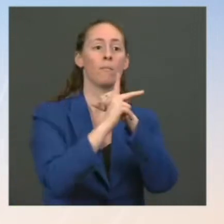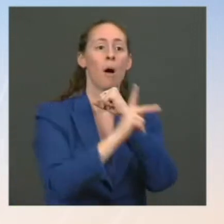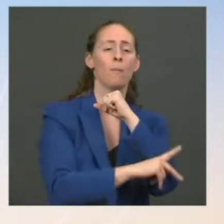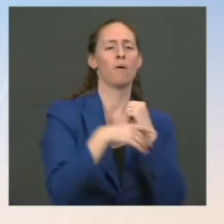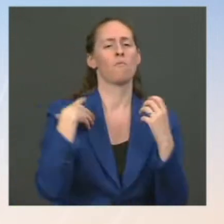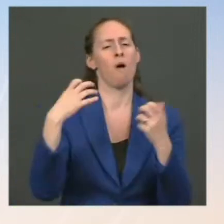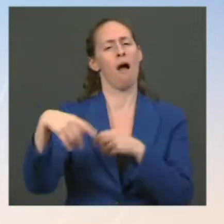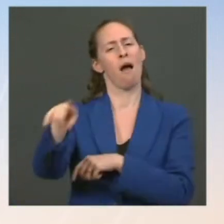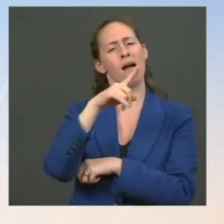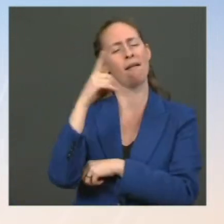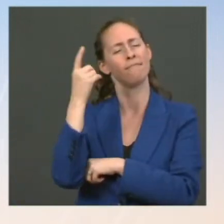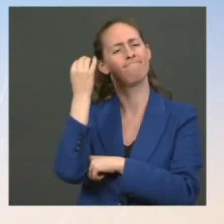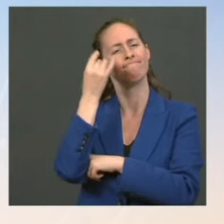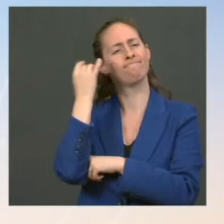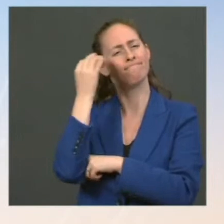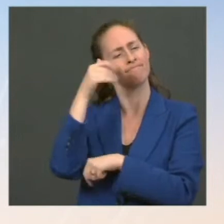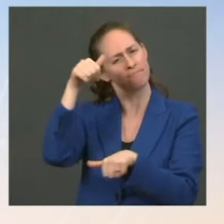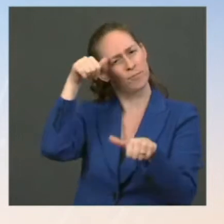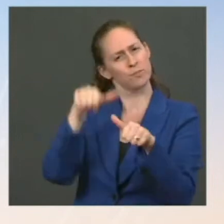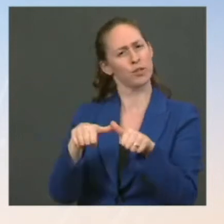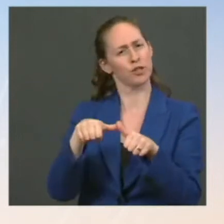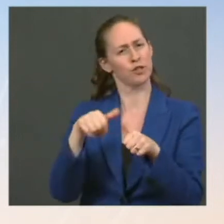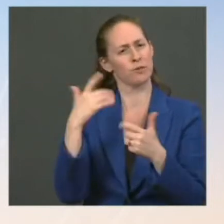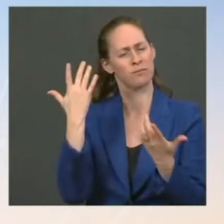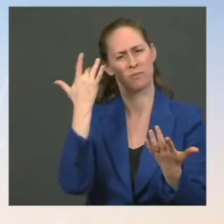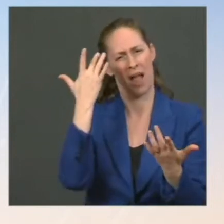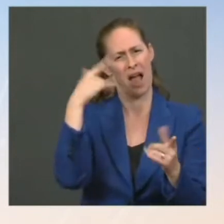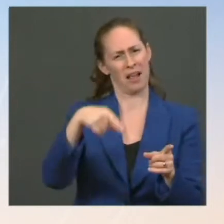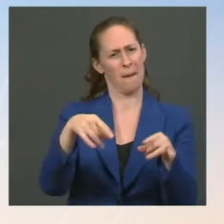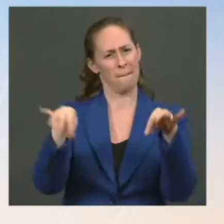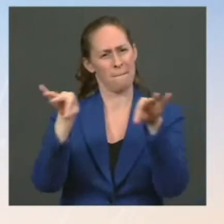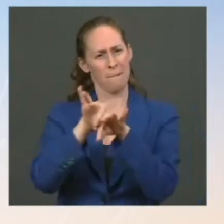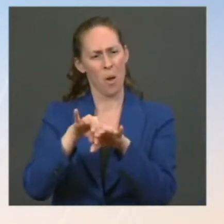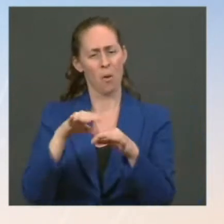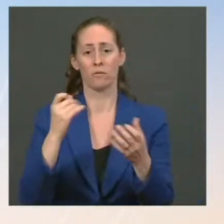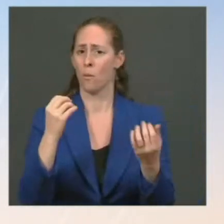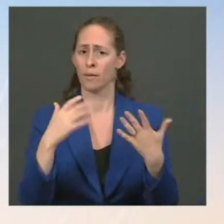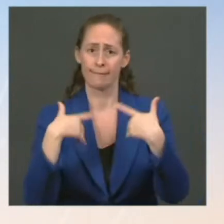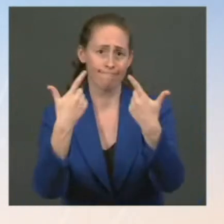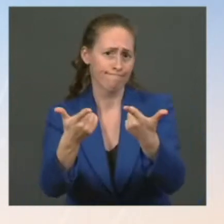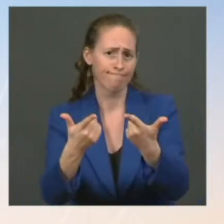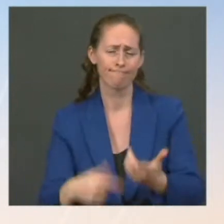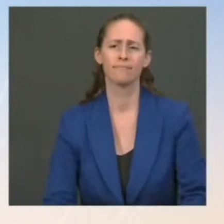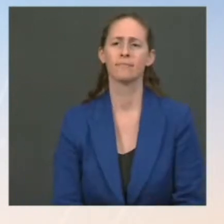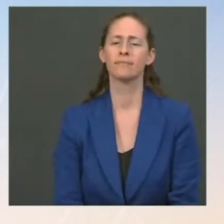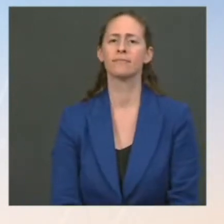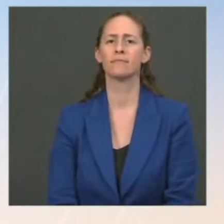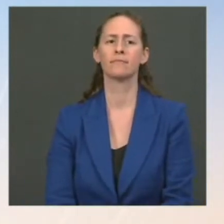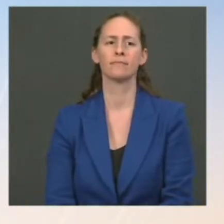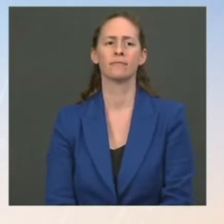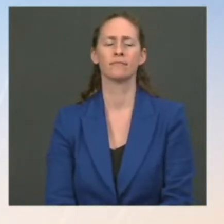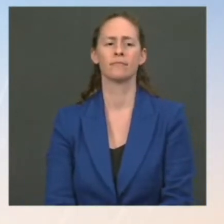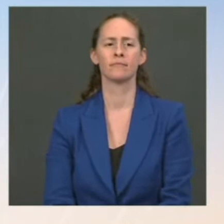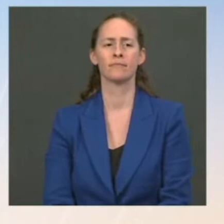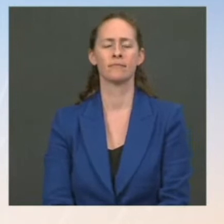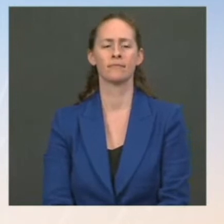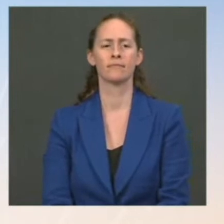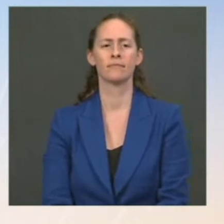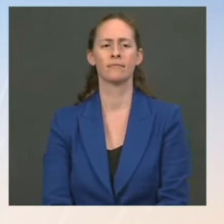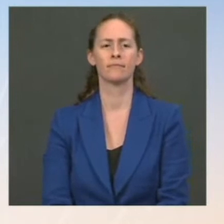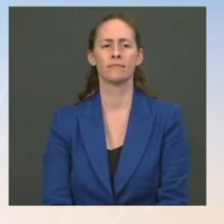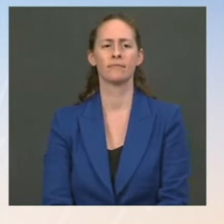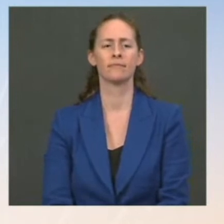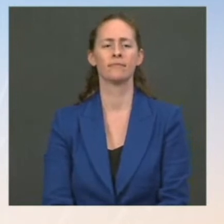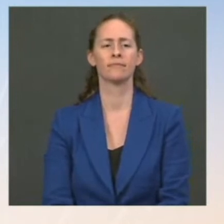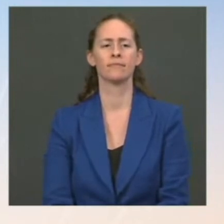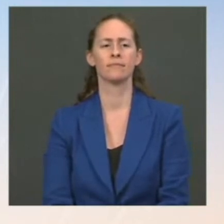everybody what this is all about. But Zeke, go ahead. Thanks, Jen. You didn't mention the end of the fiscal